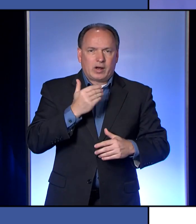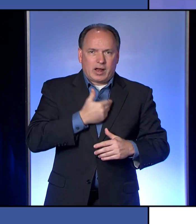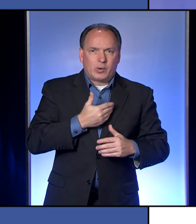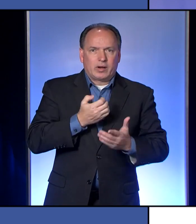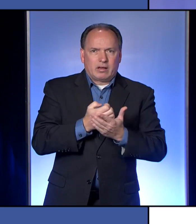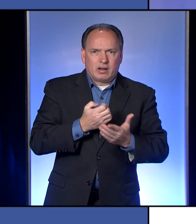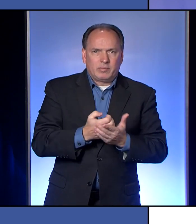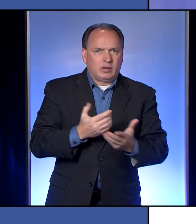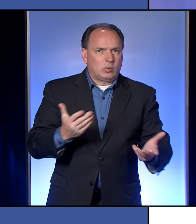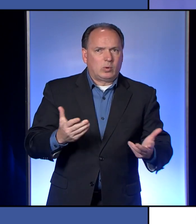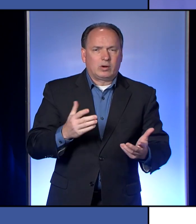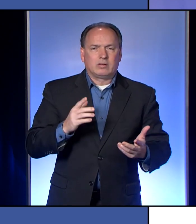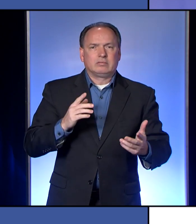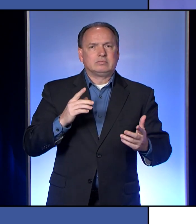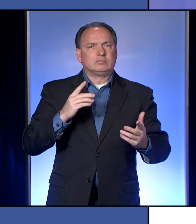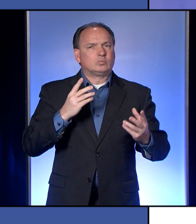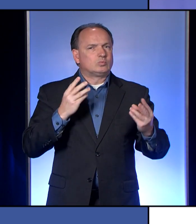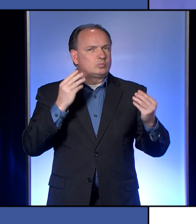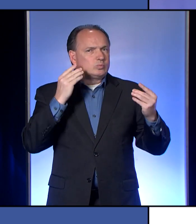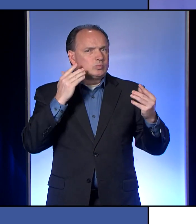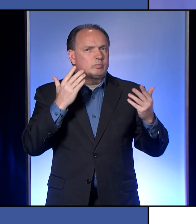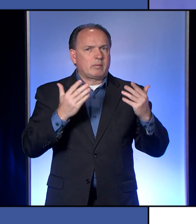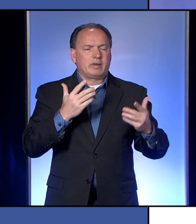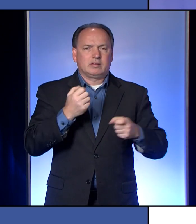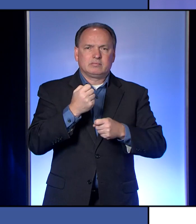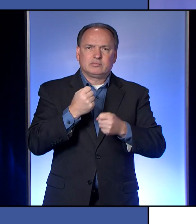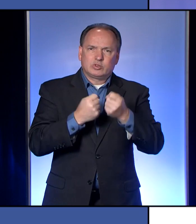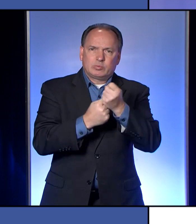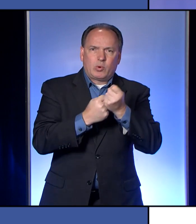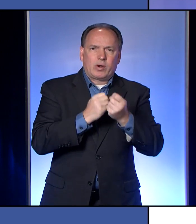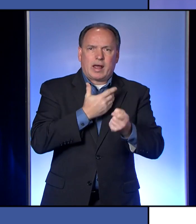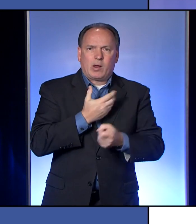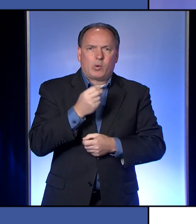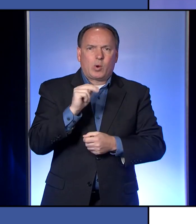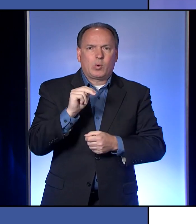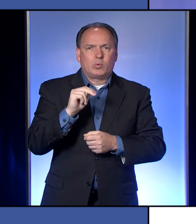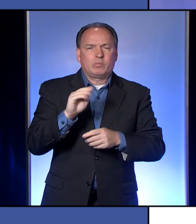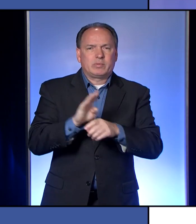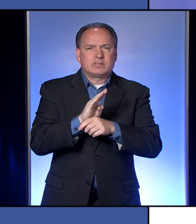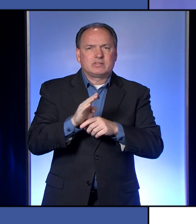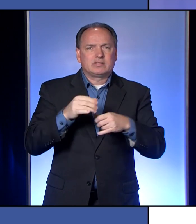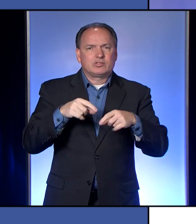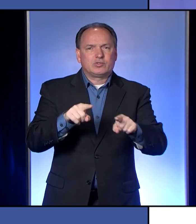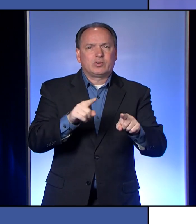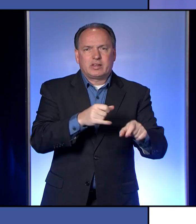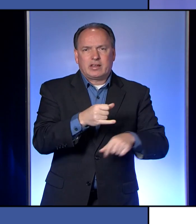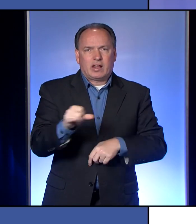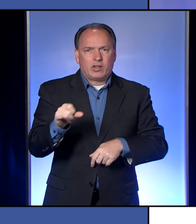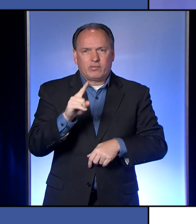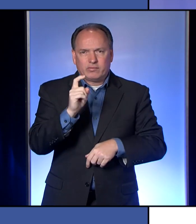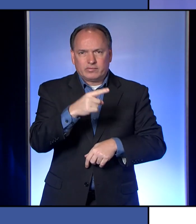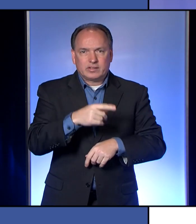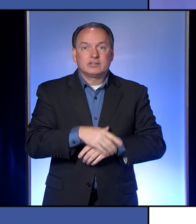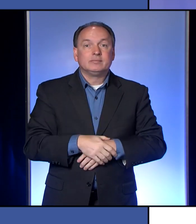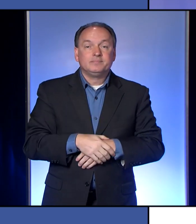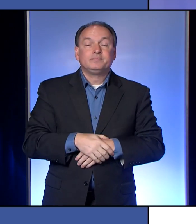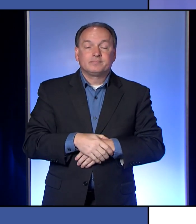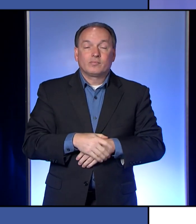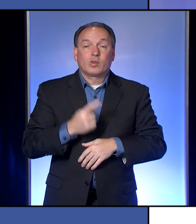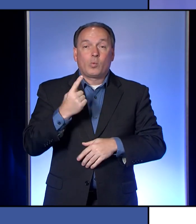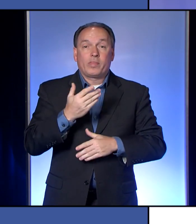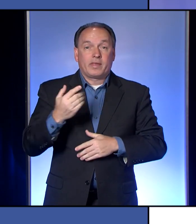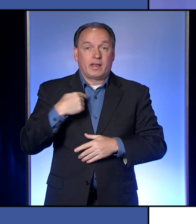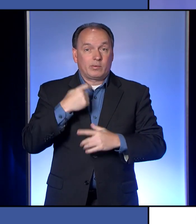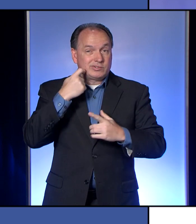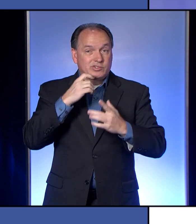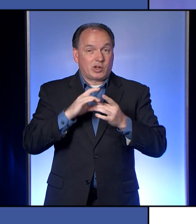county contemplating to lobby for our own businesses in the yellow phase here? So one of the things, as I was talking about that tool